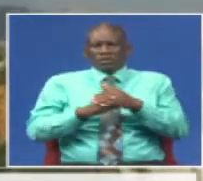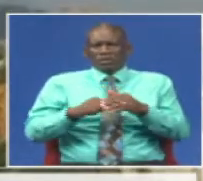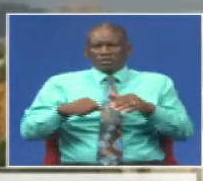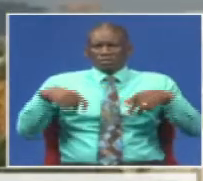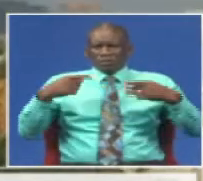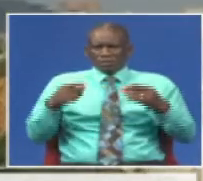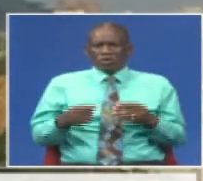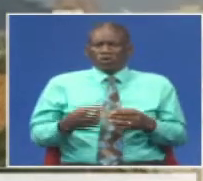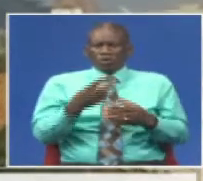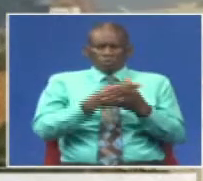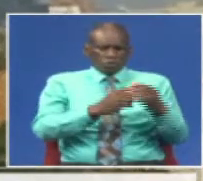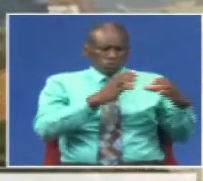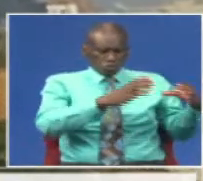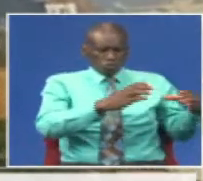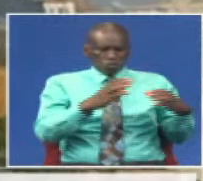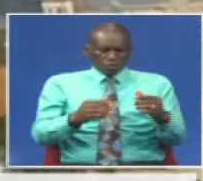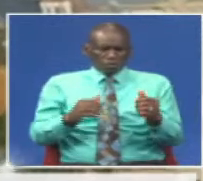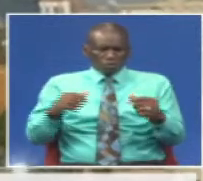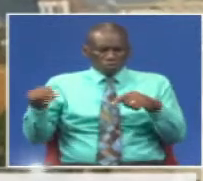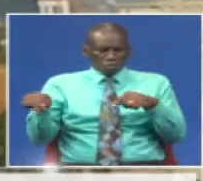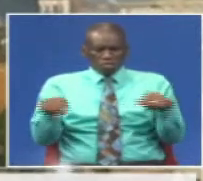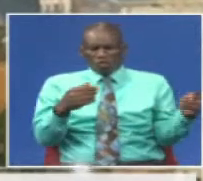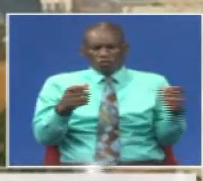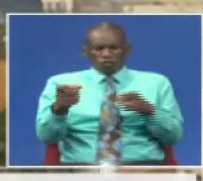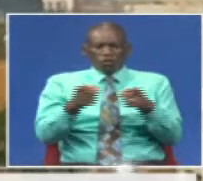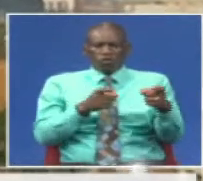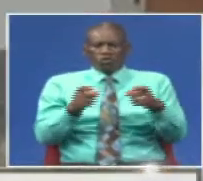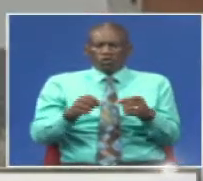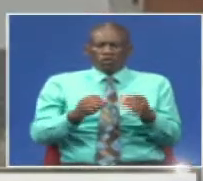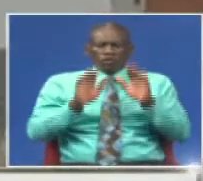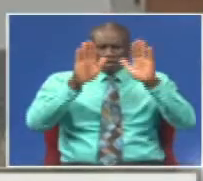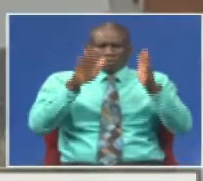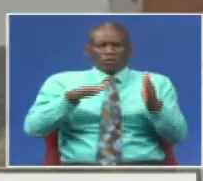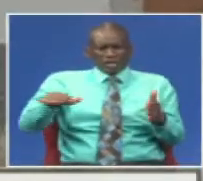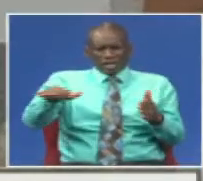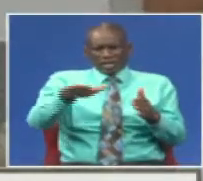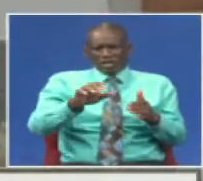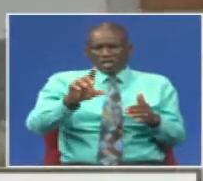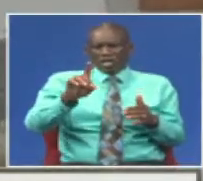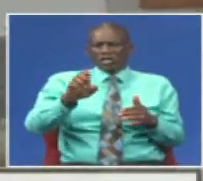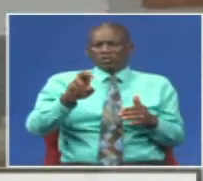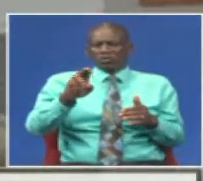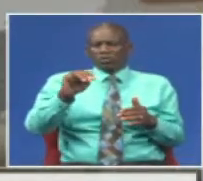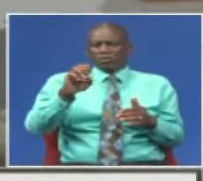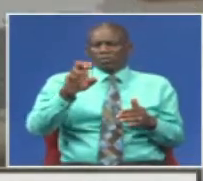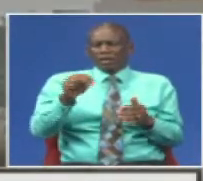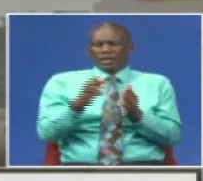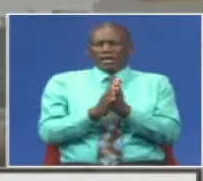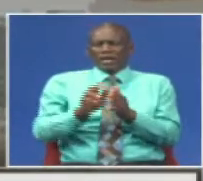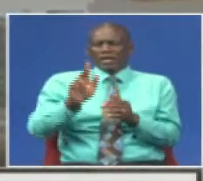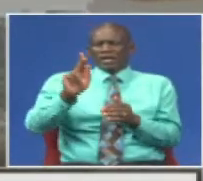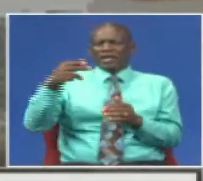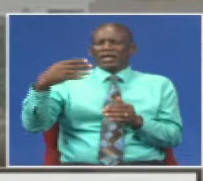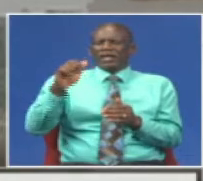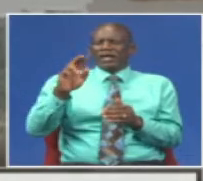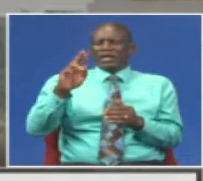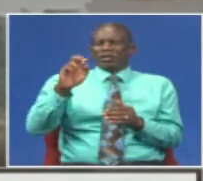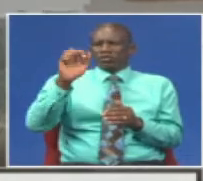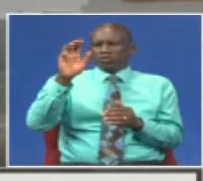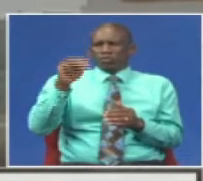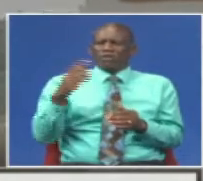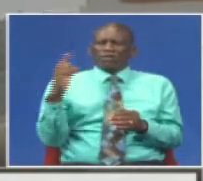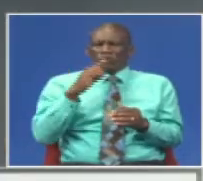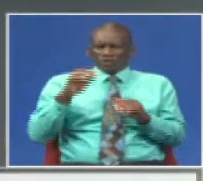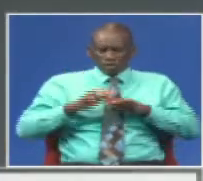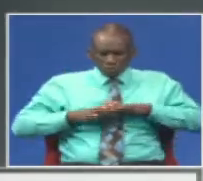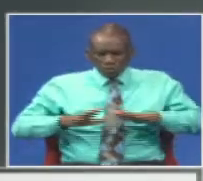The two groups have been battling for the control of key sites in Omdurman and Khartoum, though violence has now spread to other